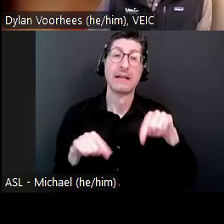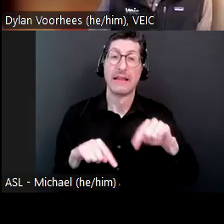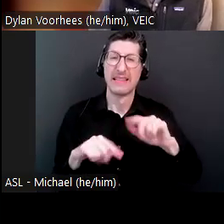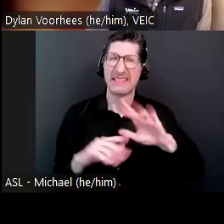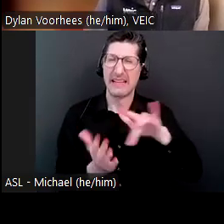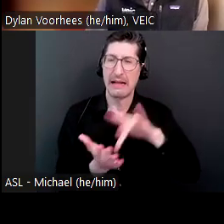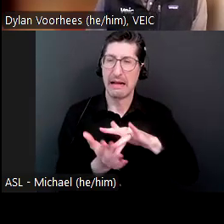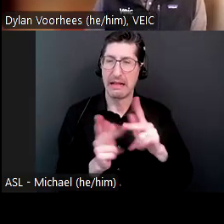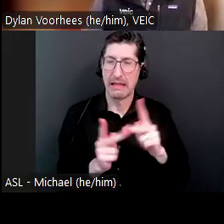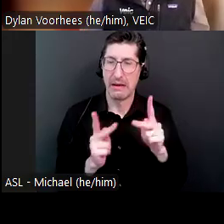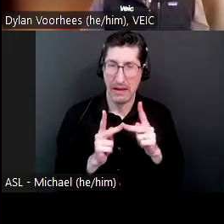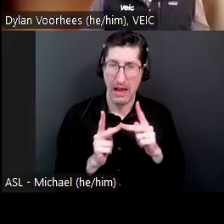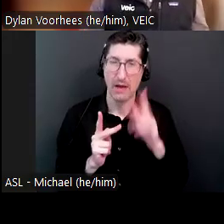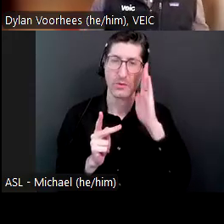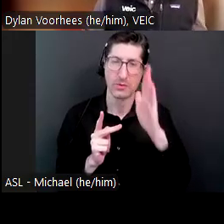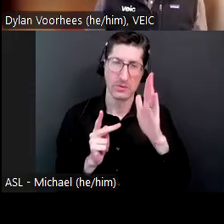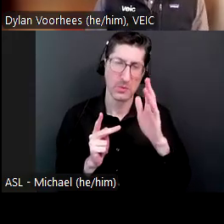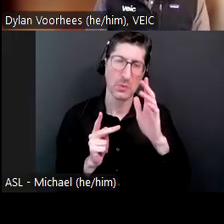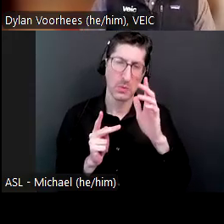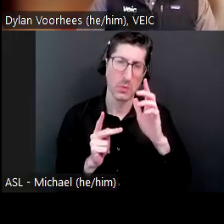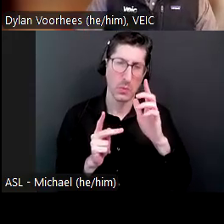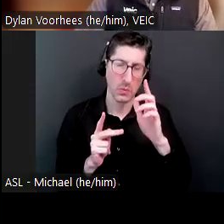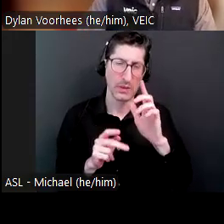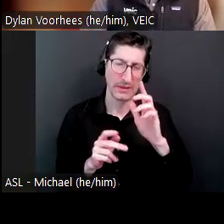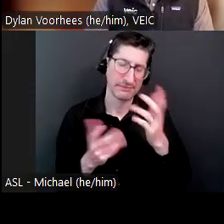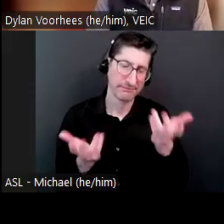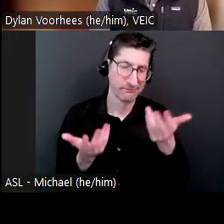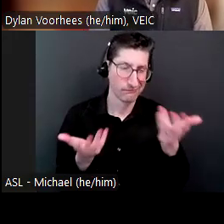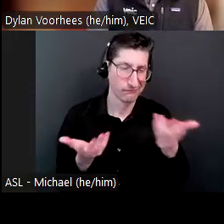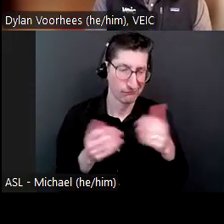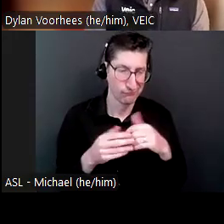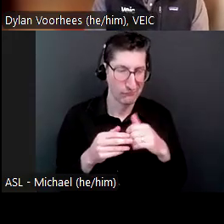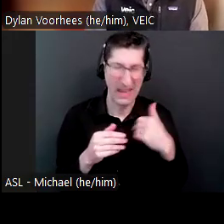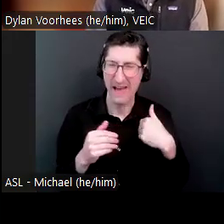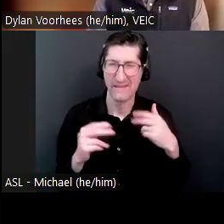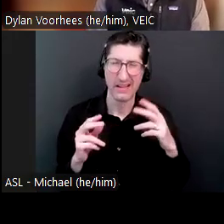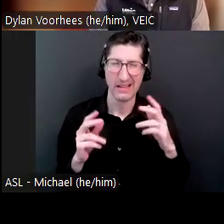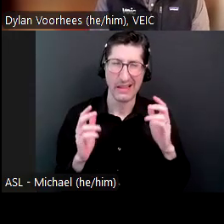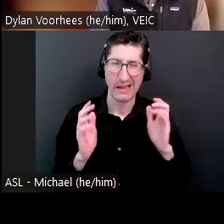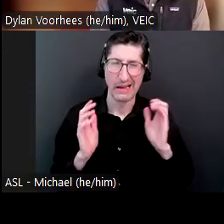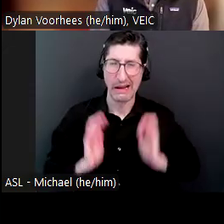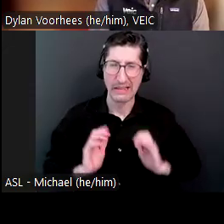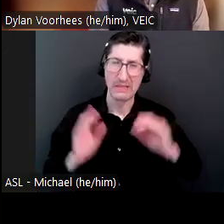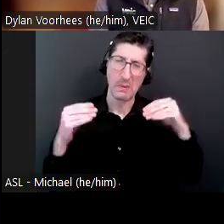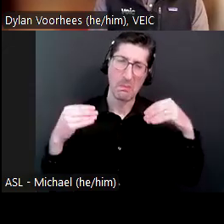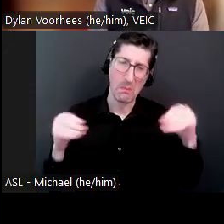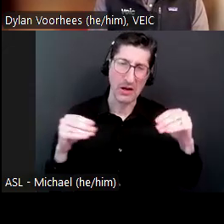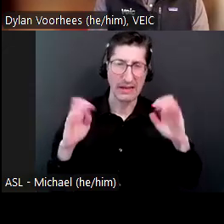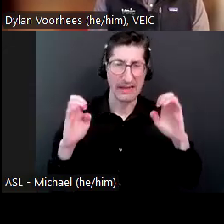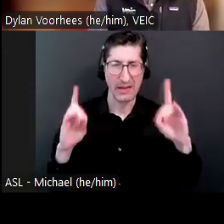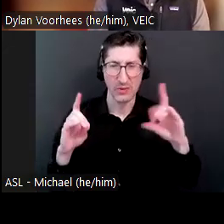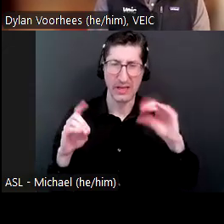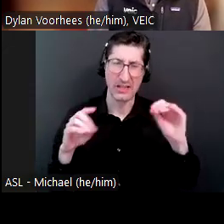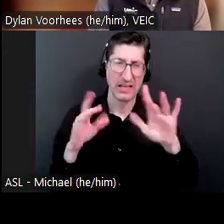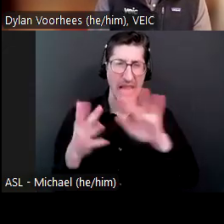the execution of a statewide customer marketing, education, and outreach plan for all aspects of